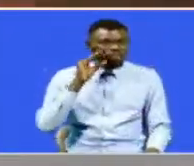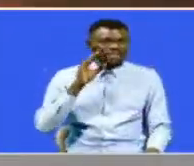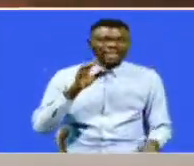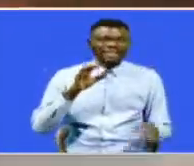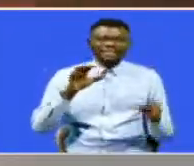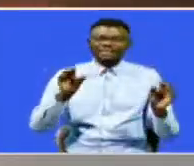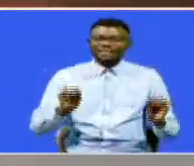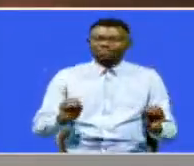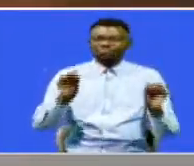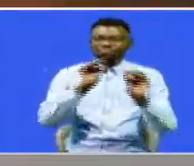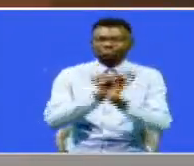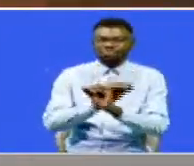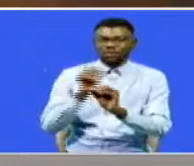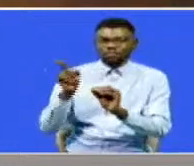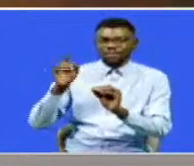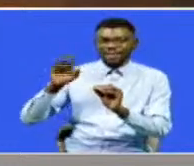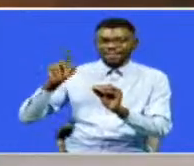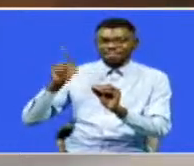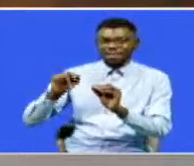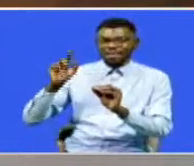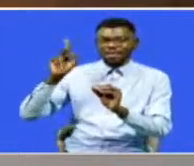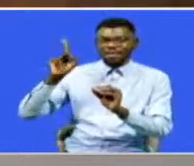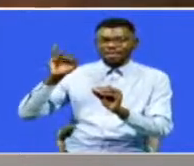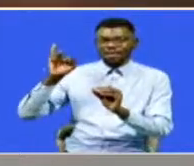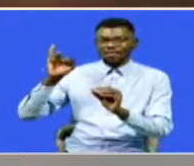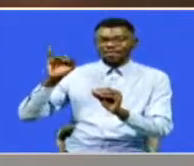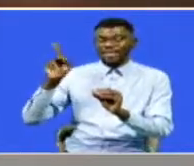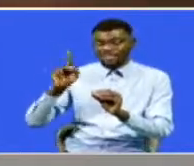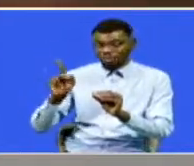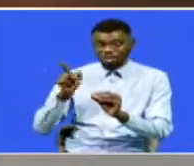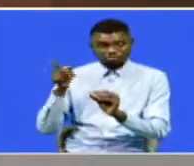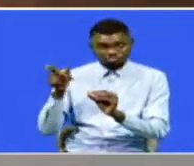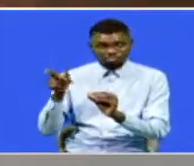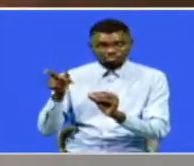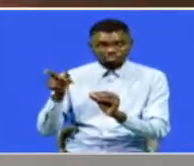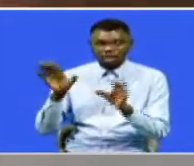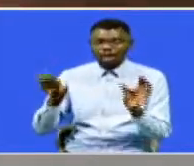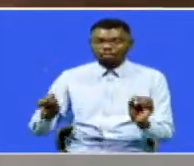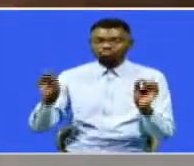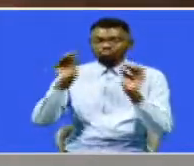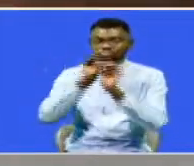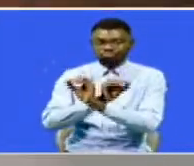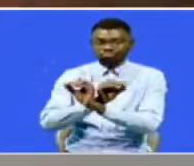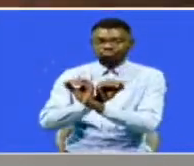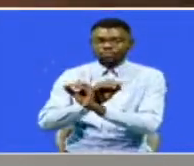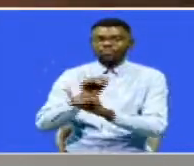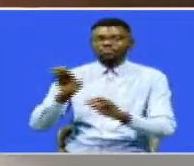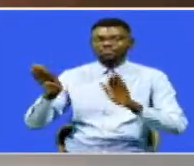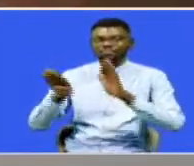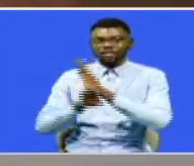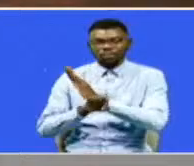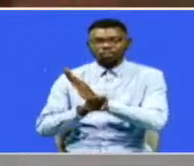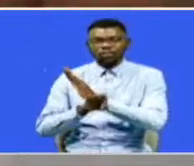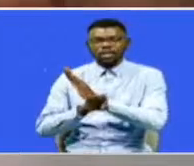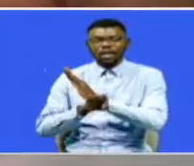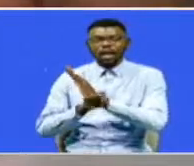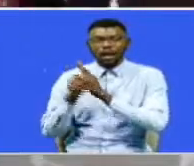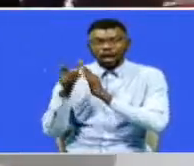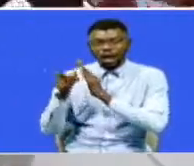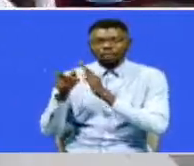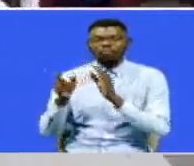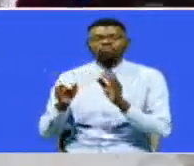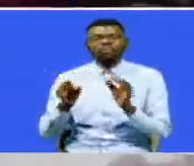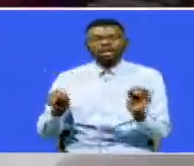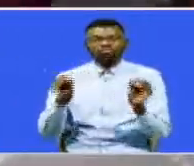choosing to have Kisauni MP Ali Mbogo, who is the current candidate for deputy governor, to swap positions with Sonko as deputy governor